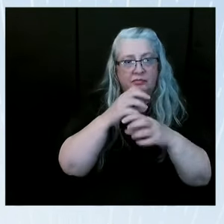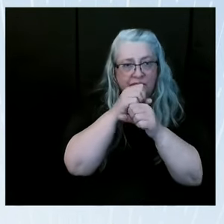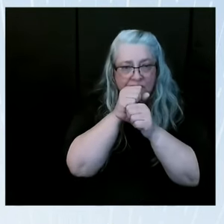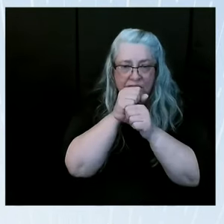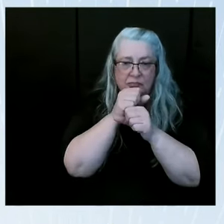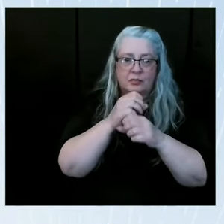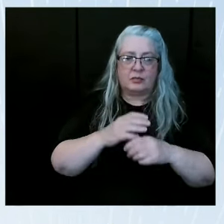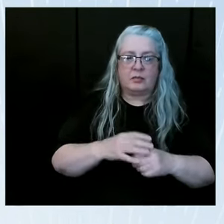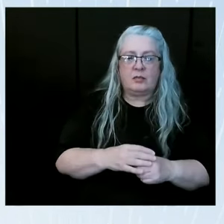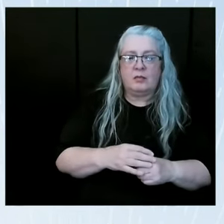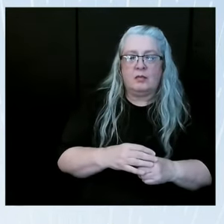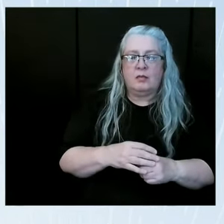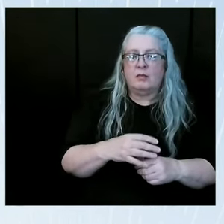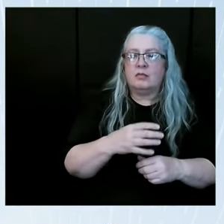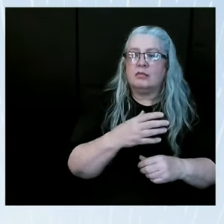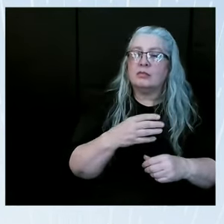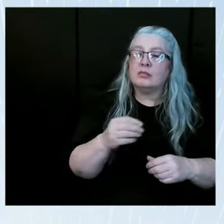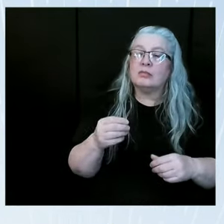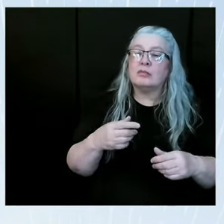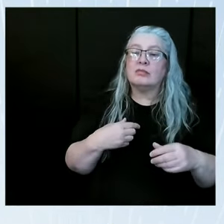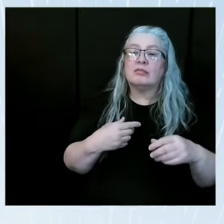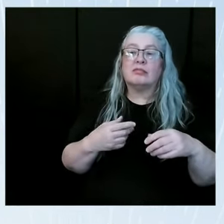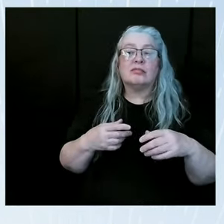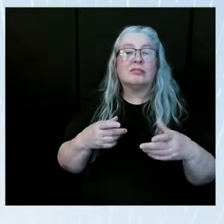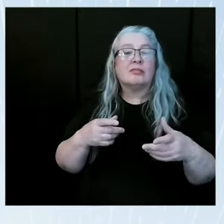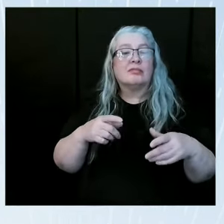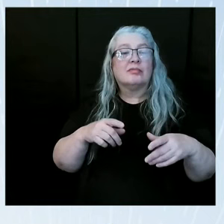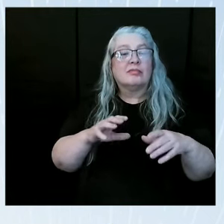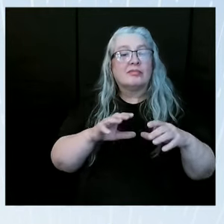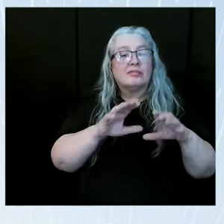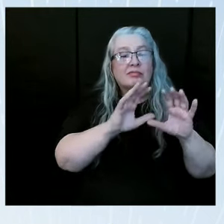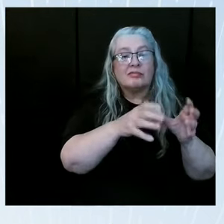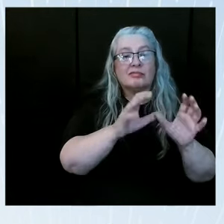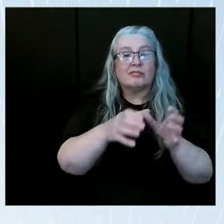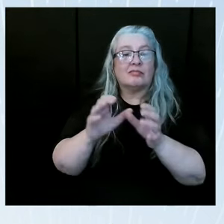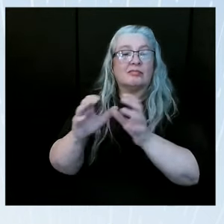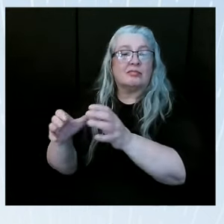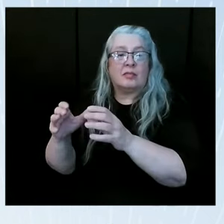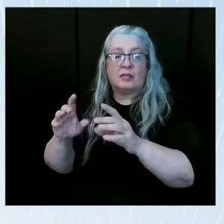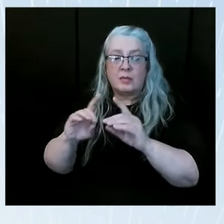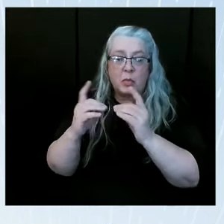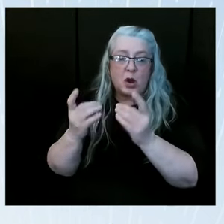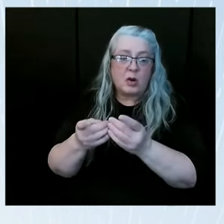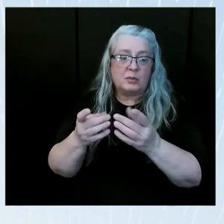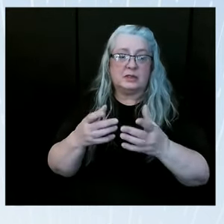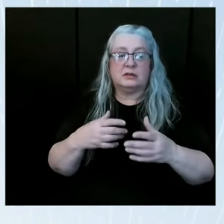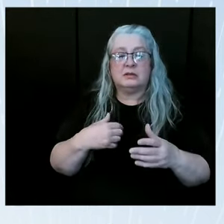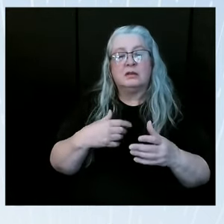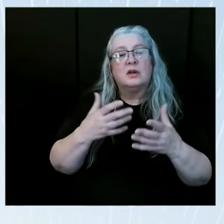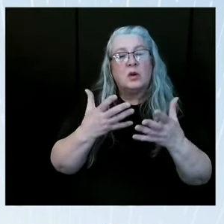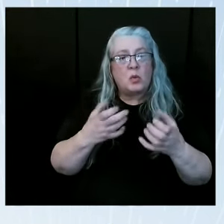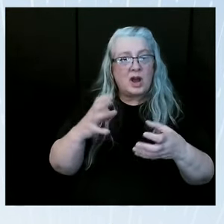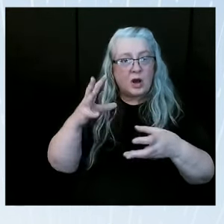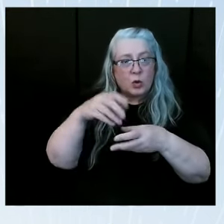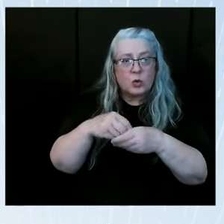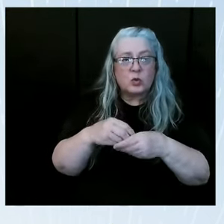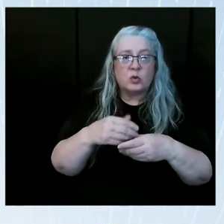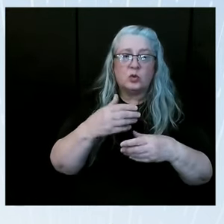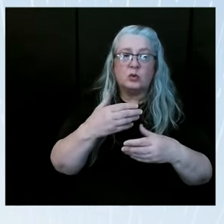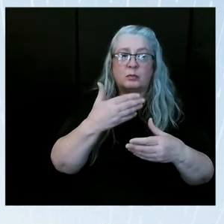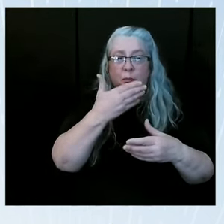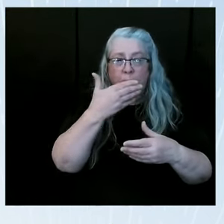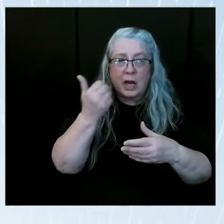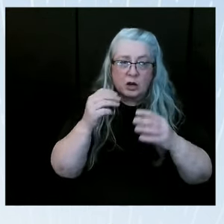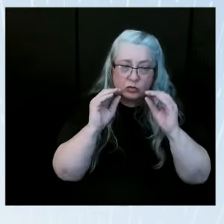purchases. That means better training the acquisitions workforce, the team that buys everything from the State Department's embassy building